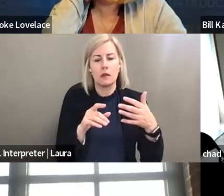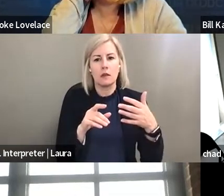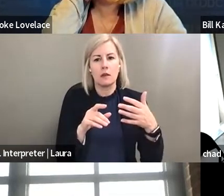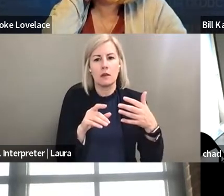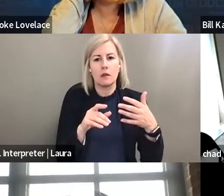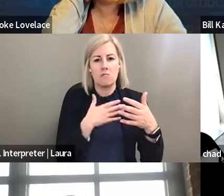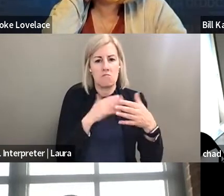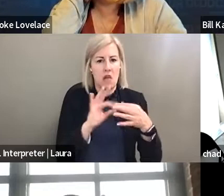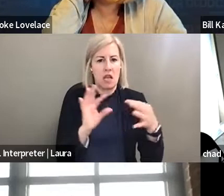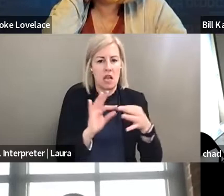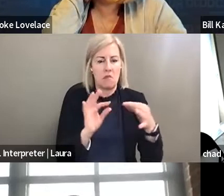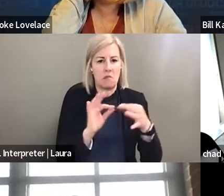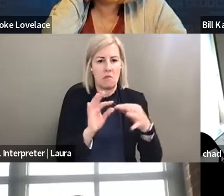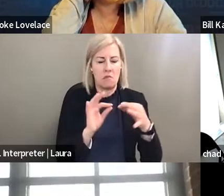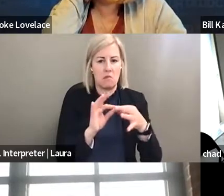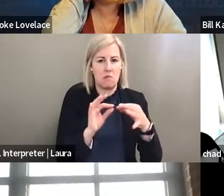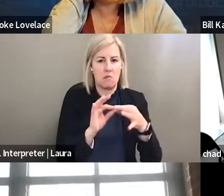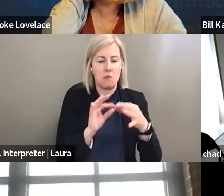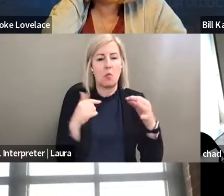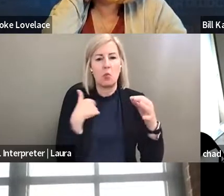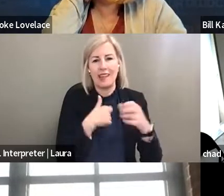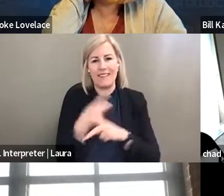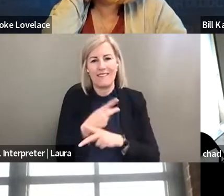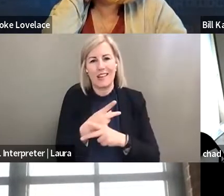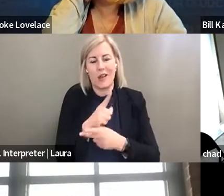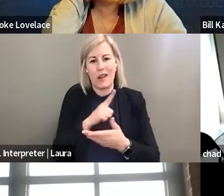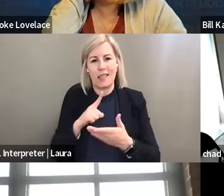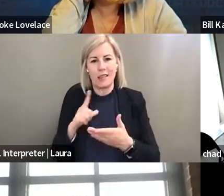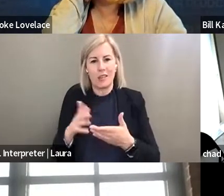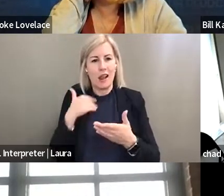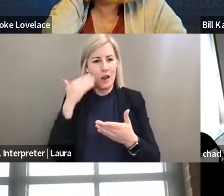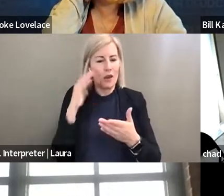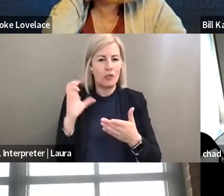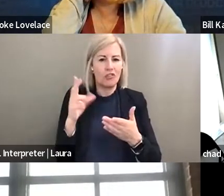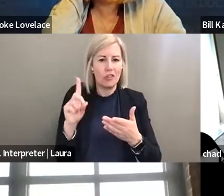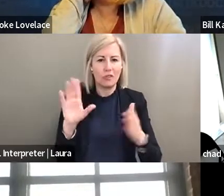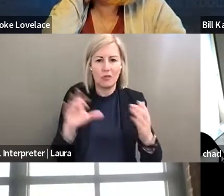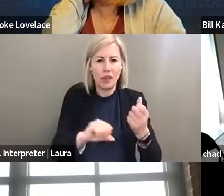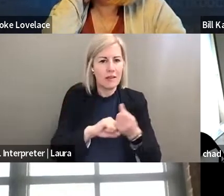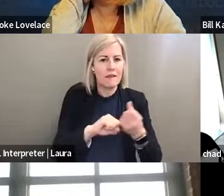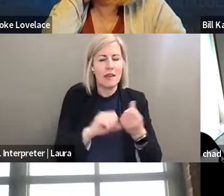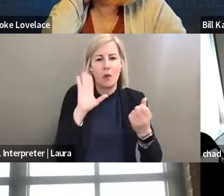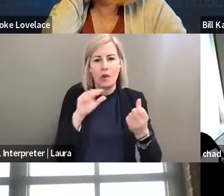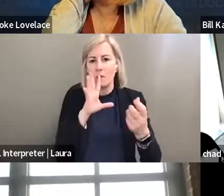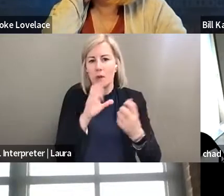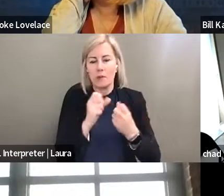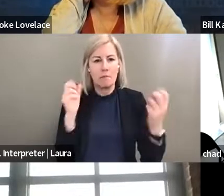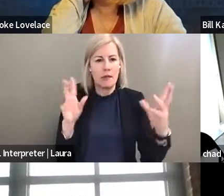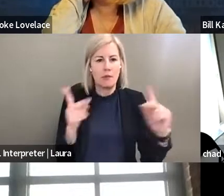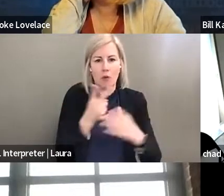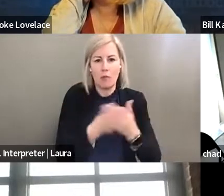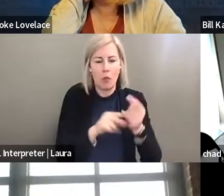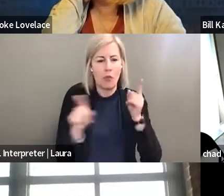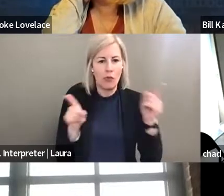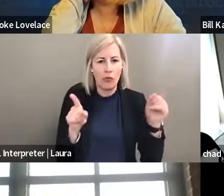my comment would be more, we've got to figure out a legislator, and I know Chad's a great advocate, and I know he has spoken to many people from both sides of the